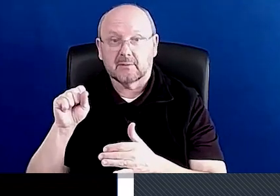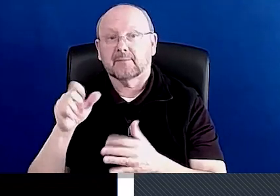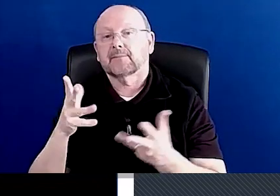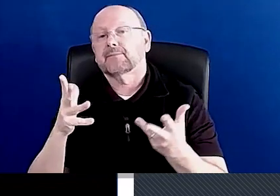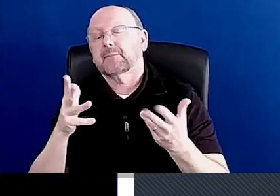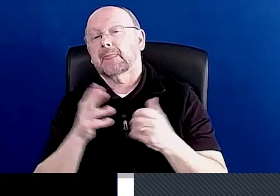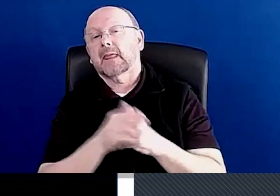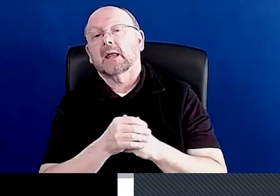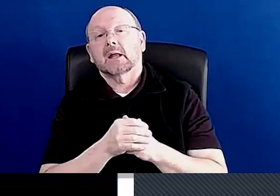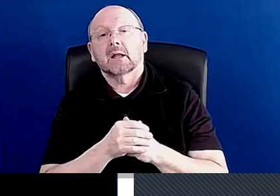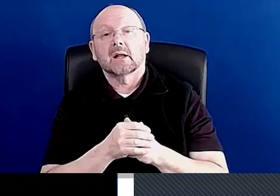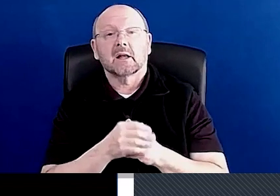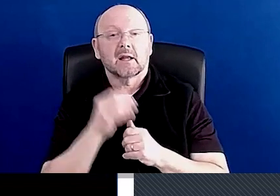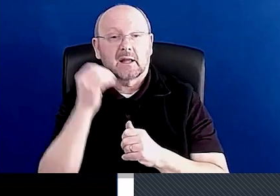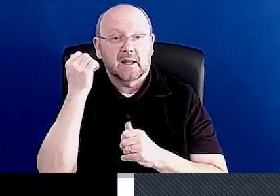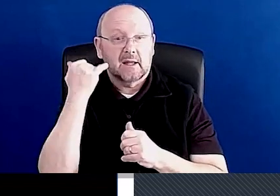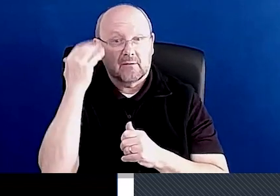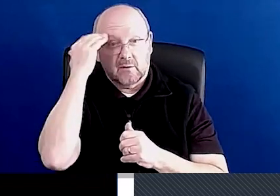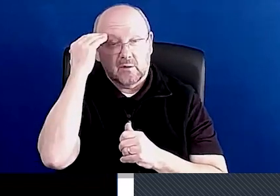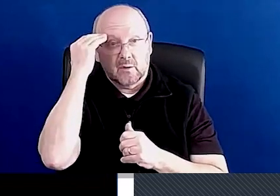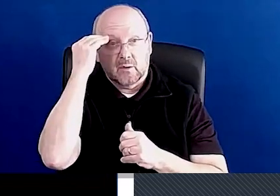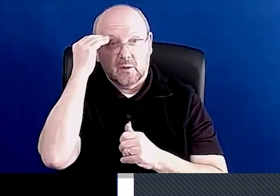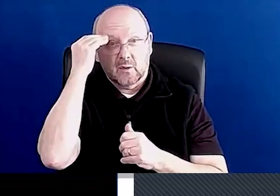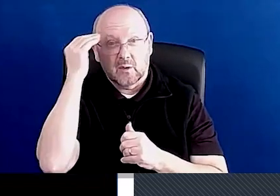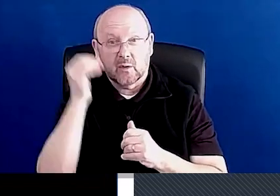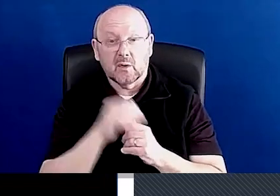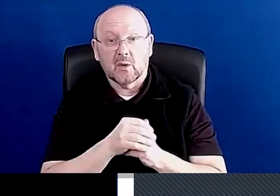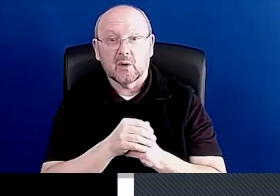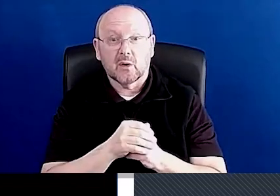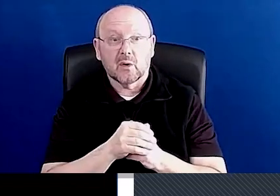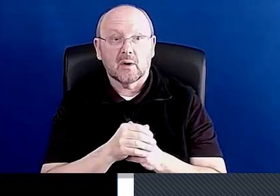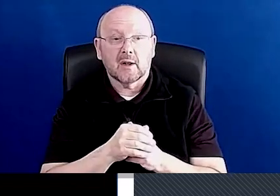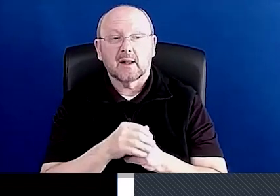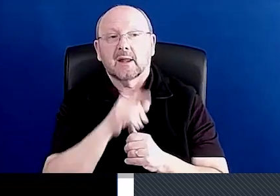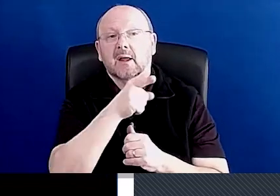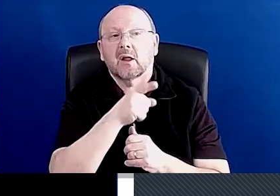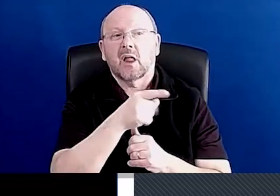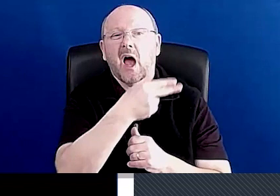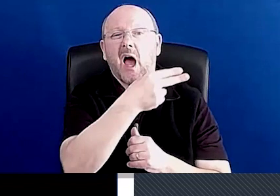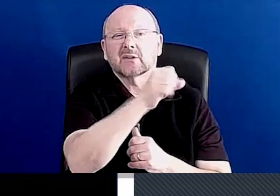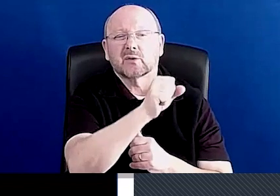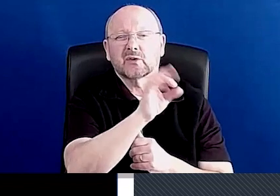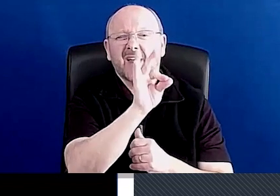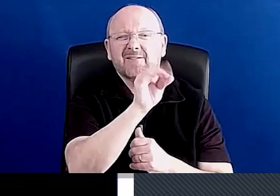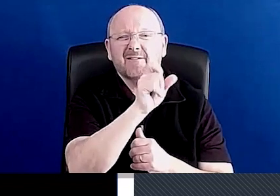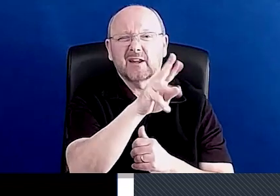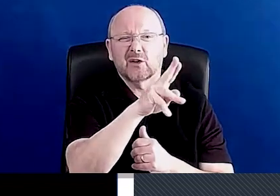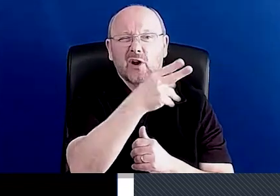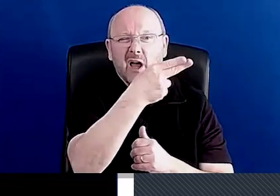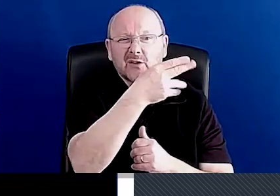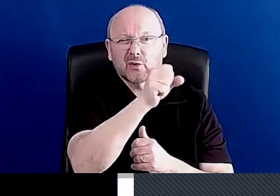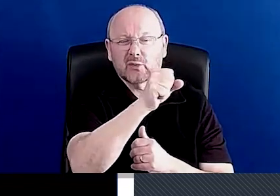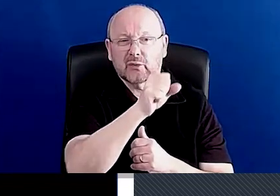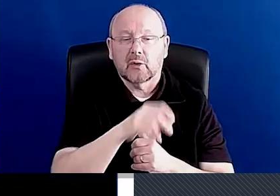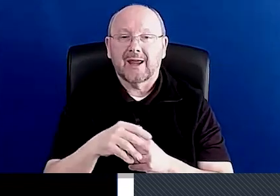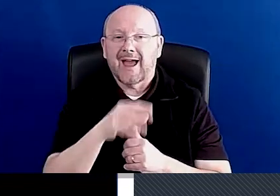it's almost, if you're familiar with our Rich to Go program, where there are feeder high schools, we have feeder adult schools.